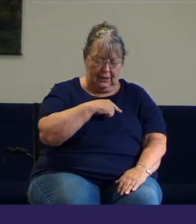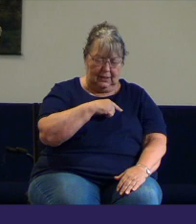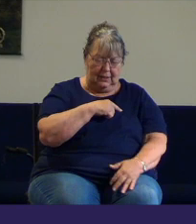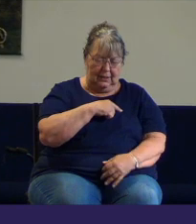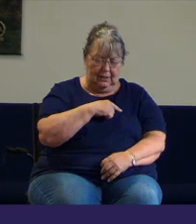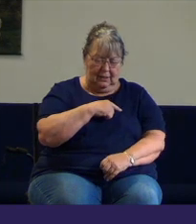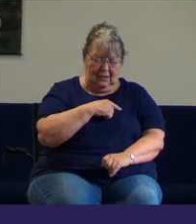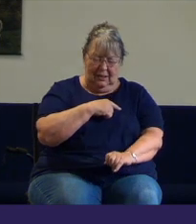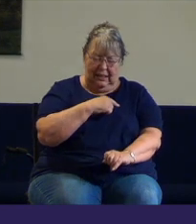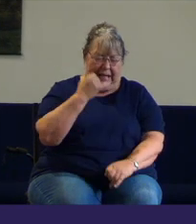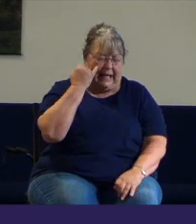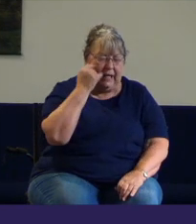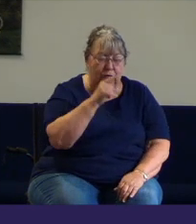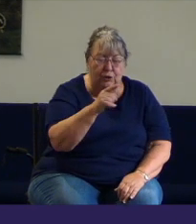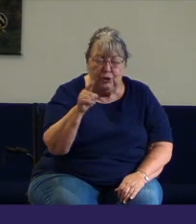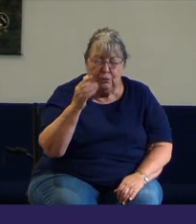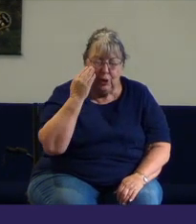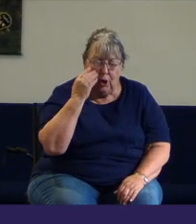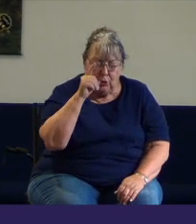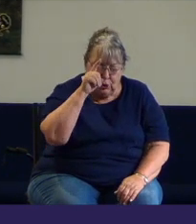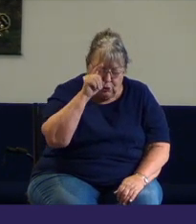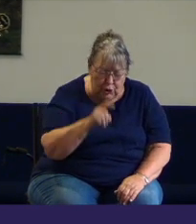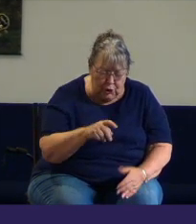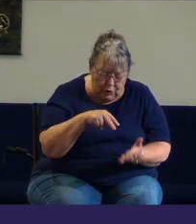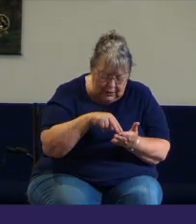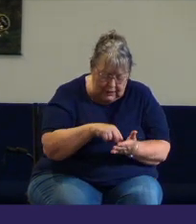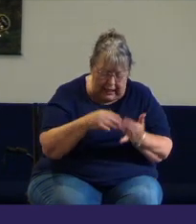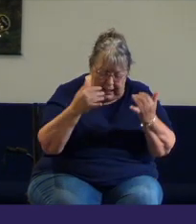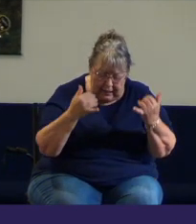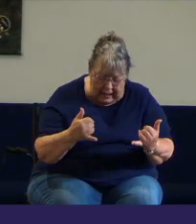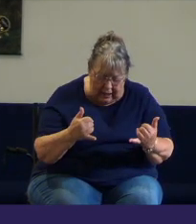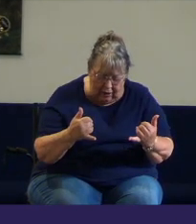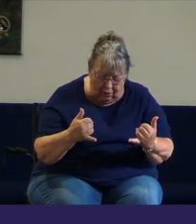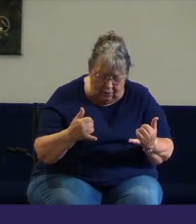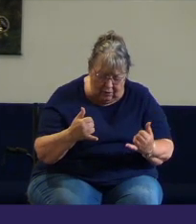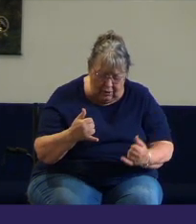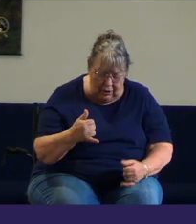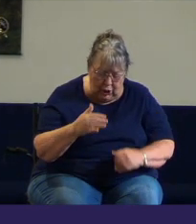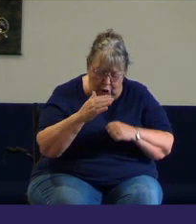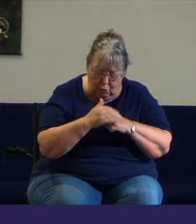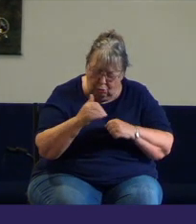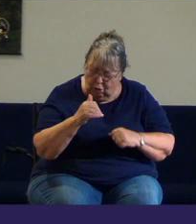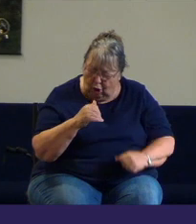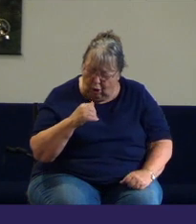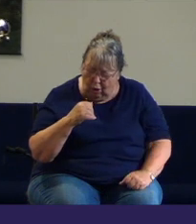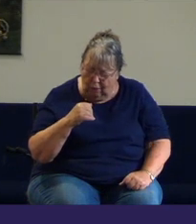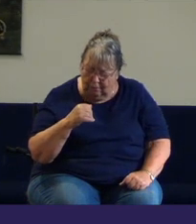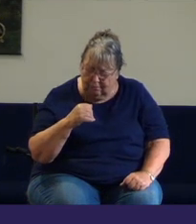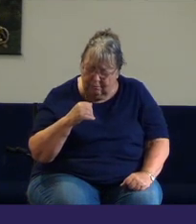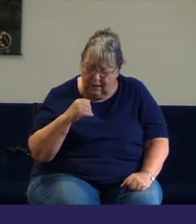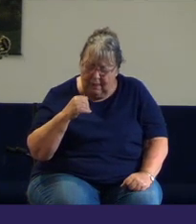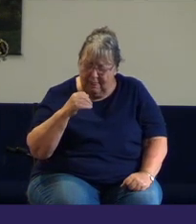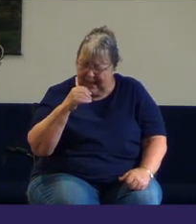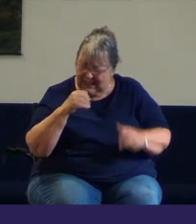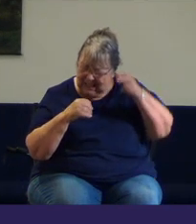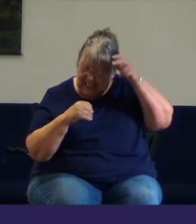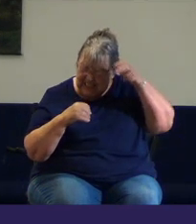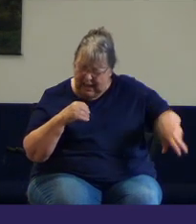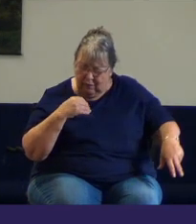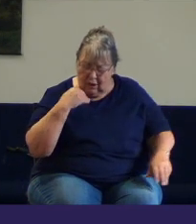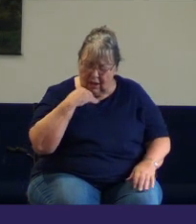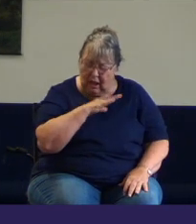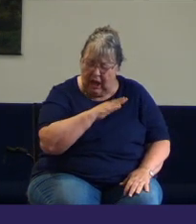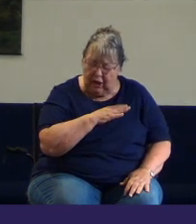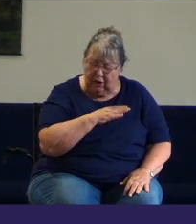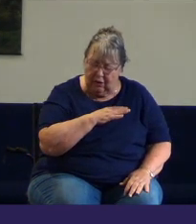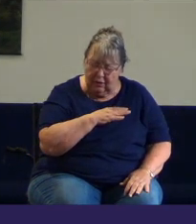the devil a liar and stand in the name of Jesus. In the name of Jesus, I rebuke every trap of the